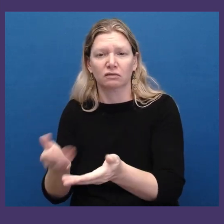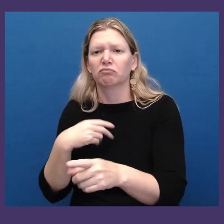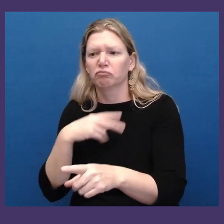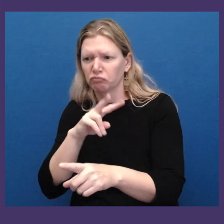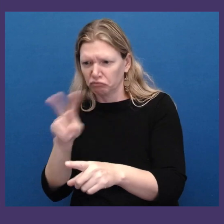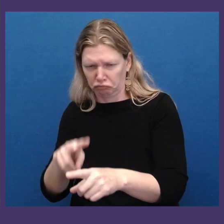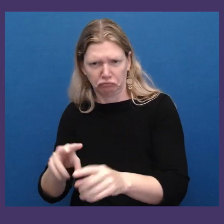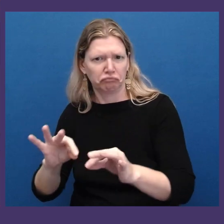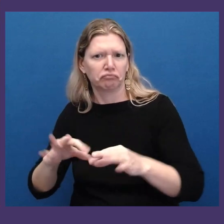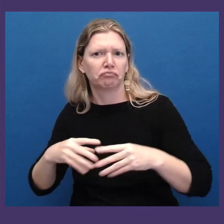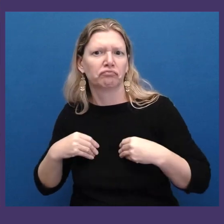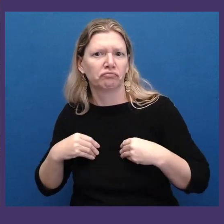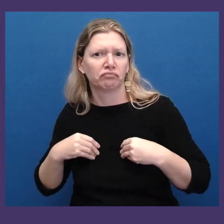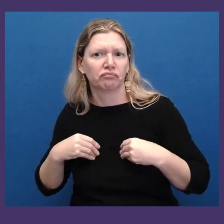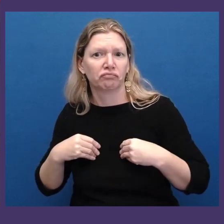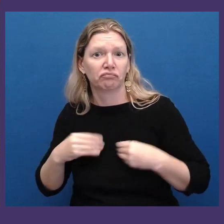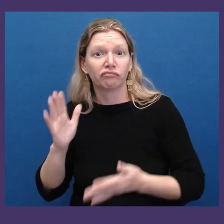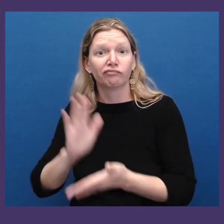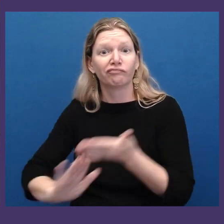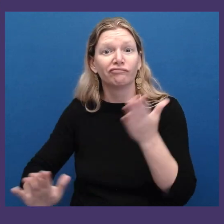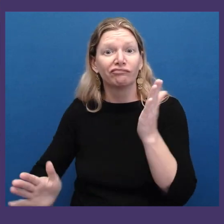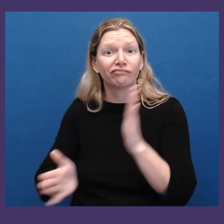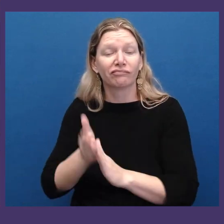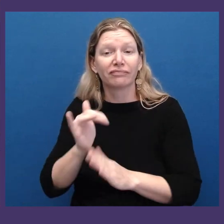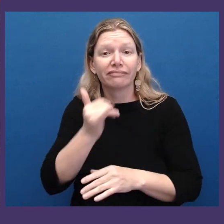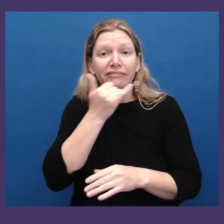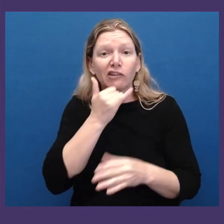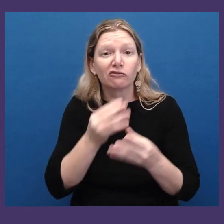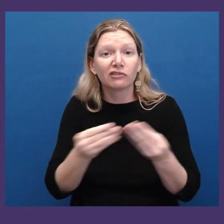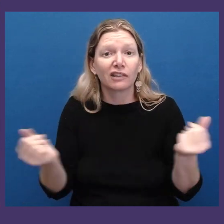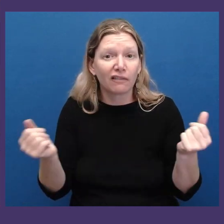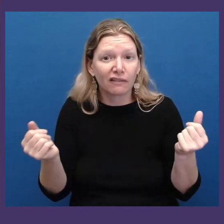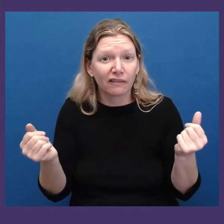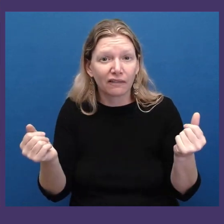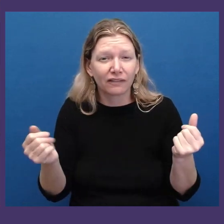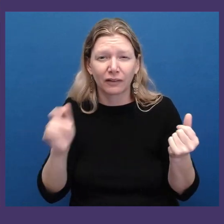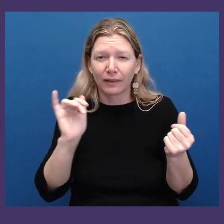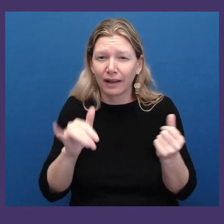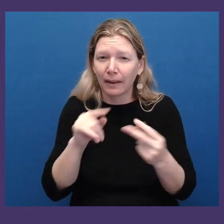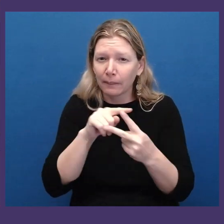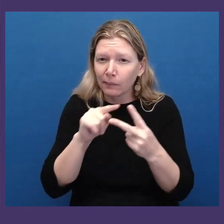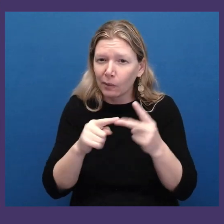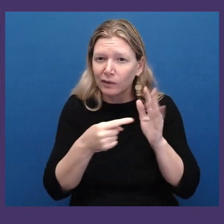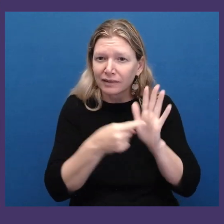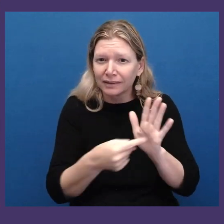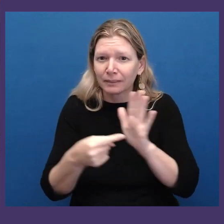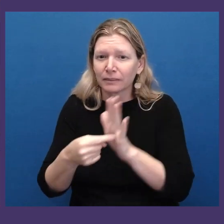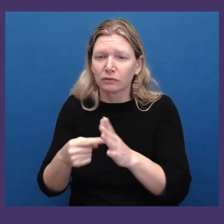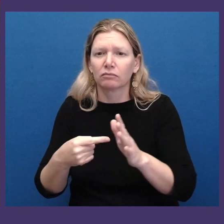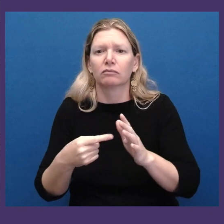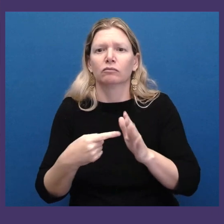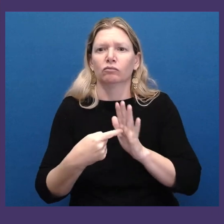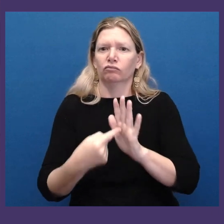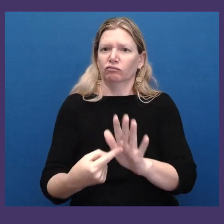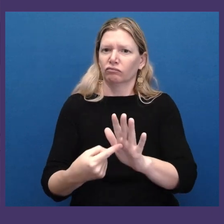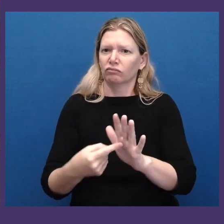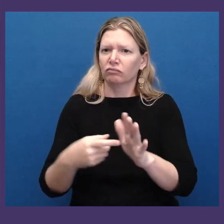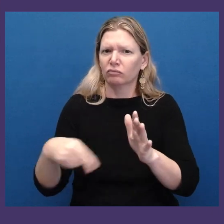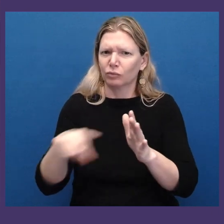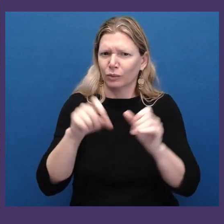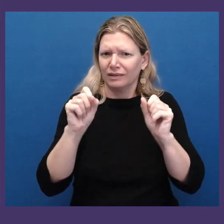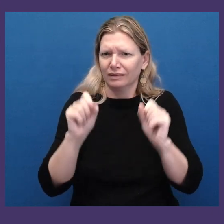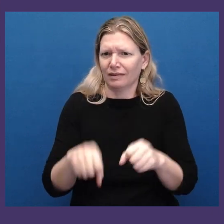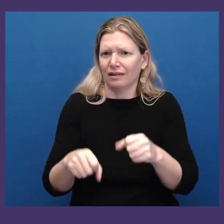error is resolved. So both of these examples represent ways that you can combine the power of GitHub Copilot with our existing developer